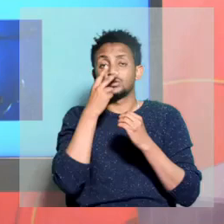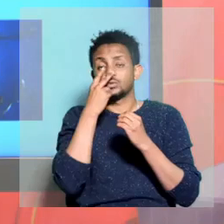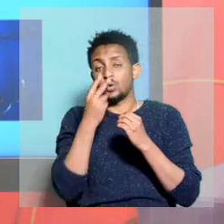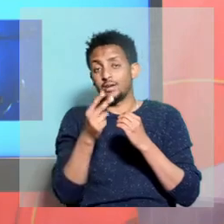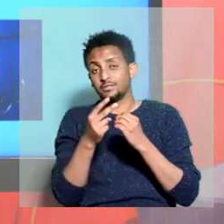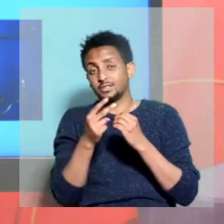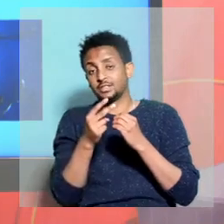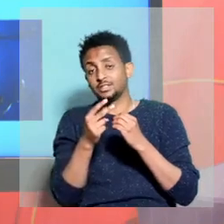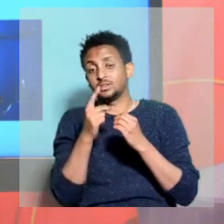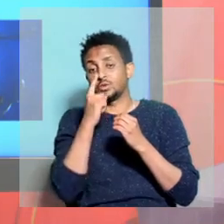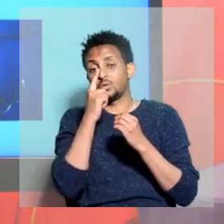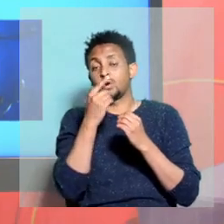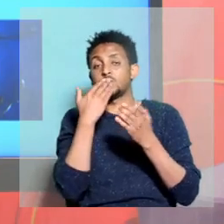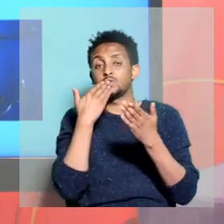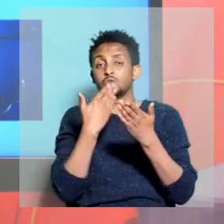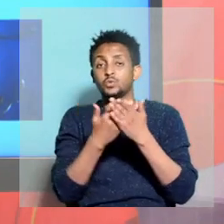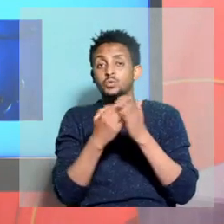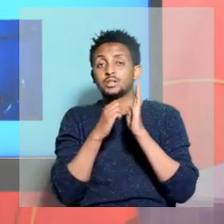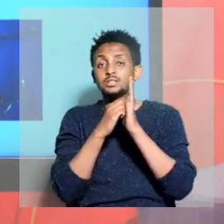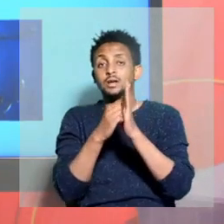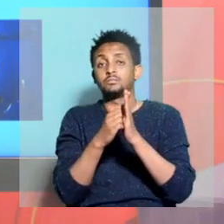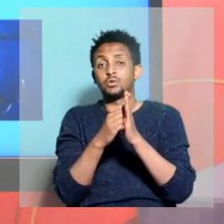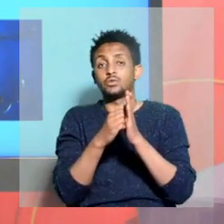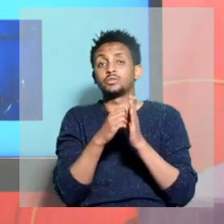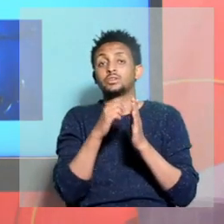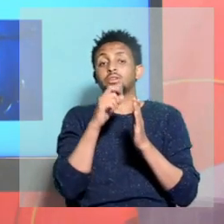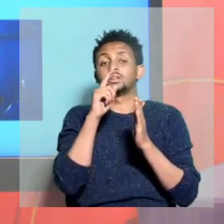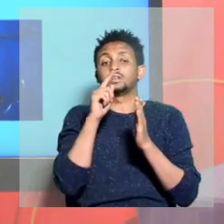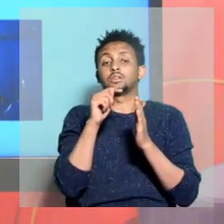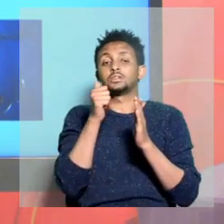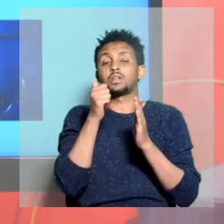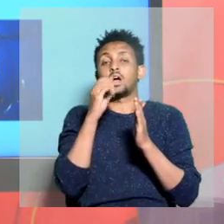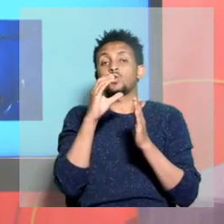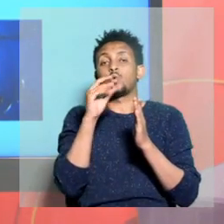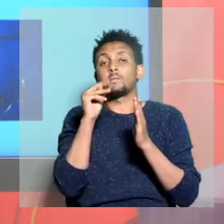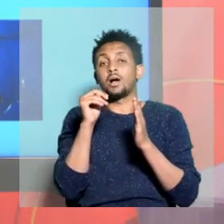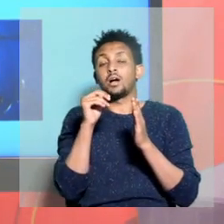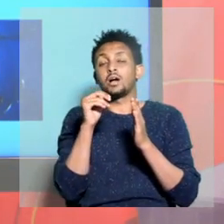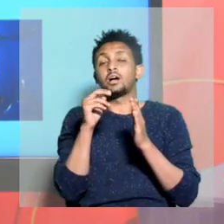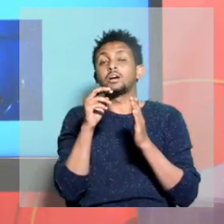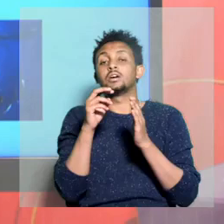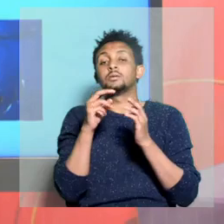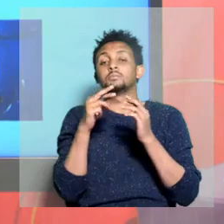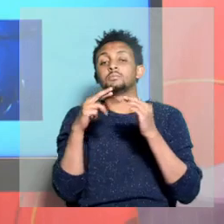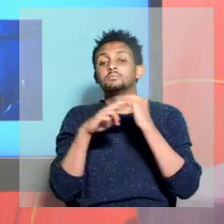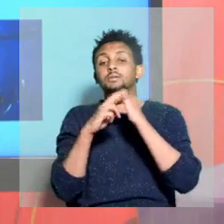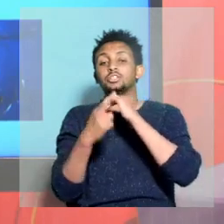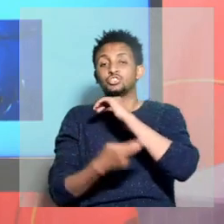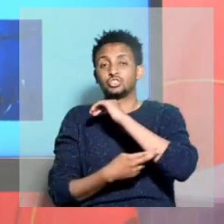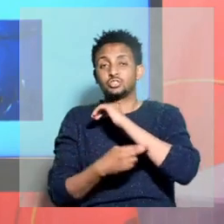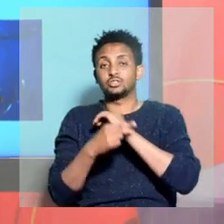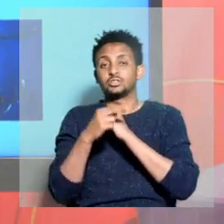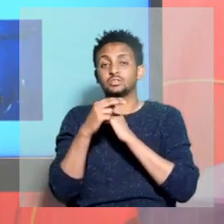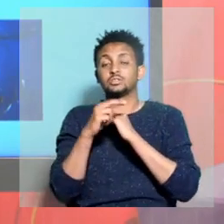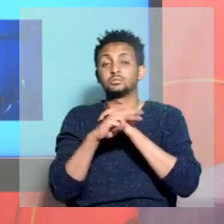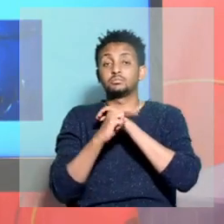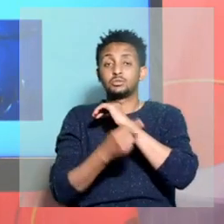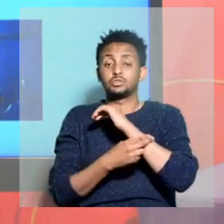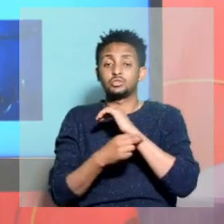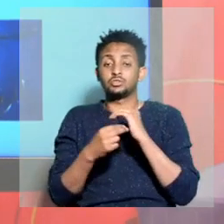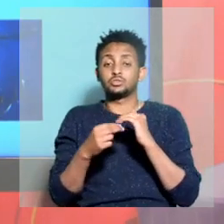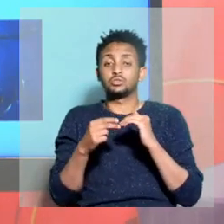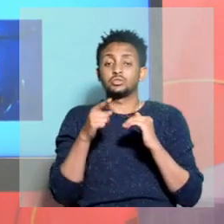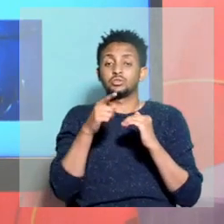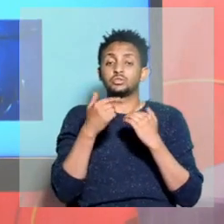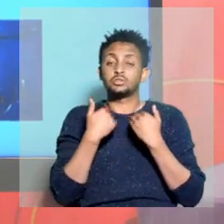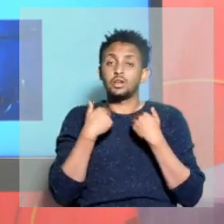have one of a good example is Tacoma Bridge. There is in your textbook. The Tacoma Bridge is moving here and there